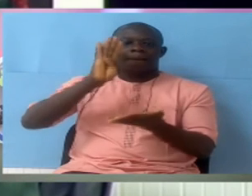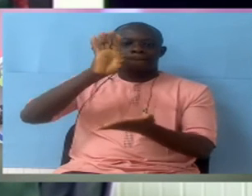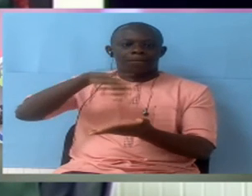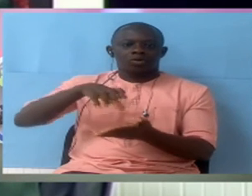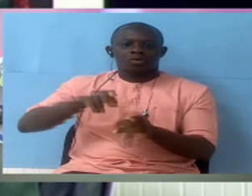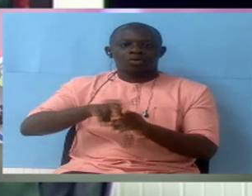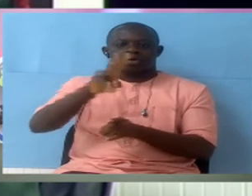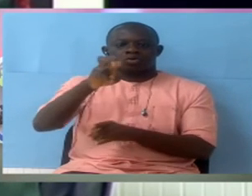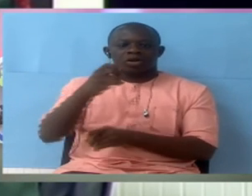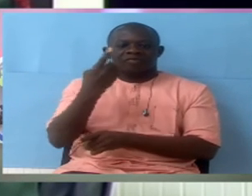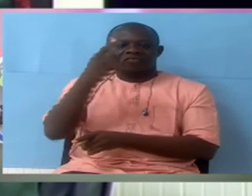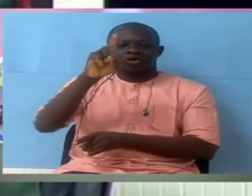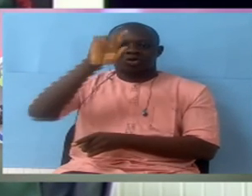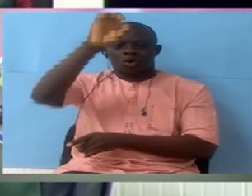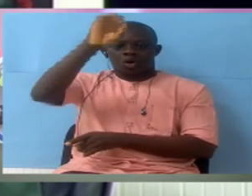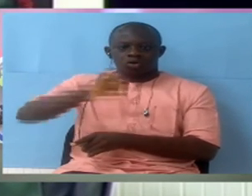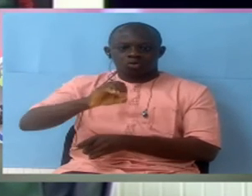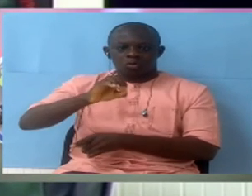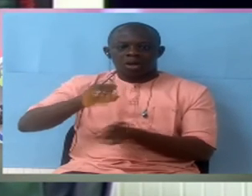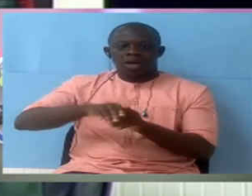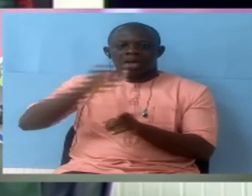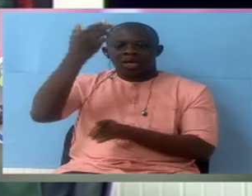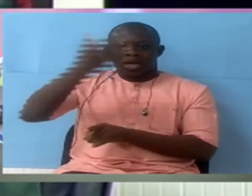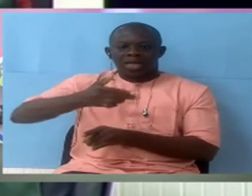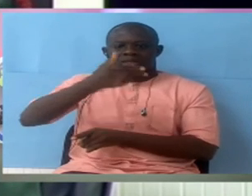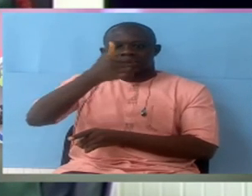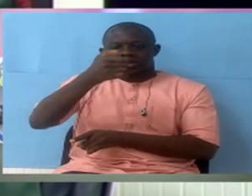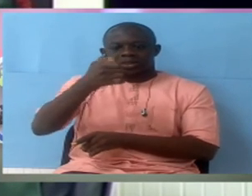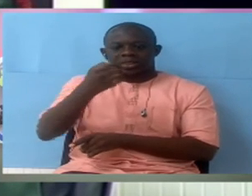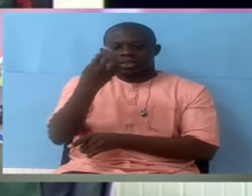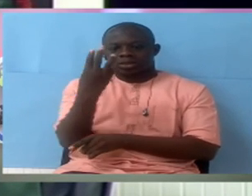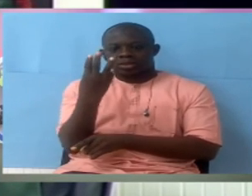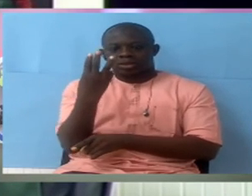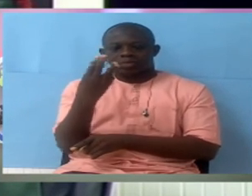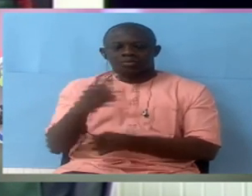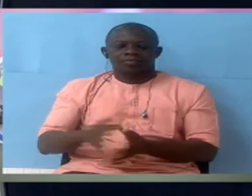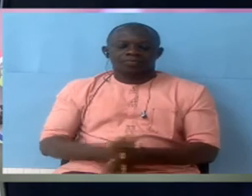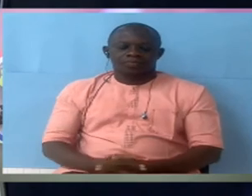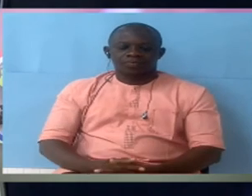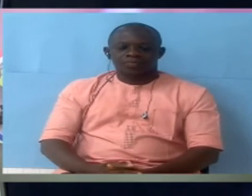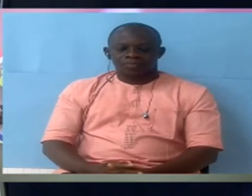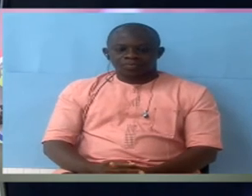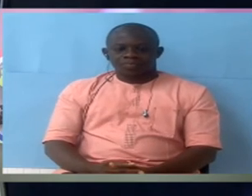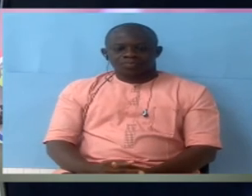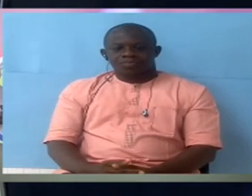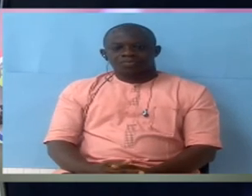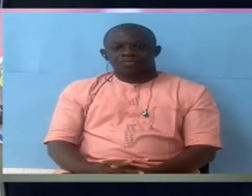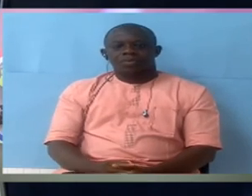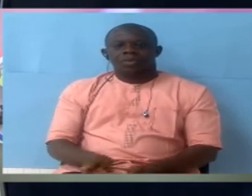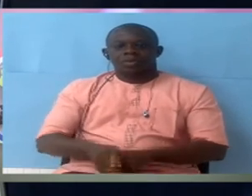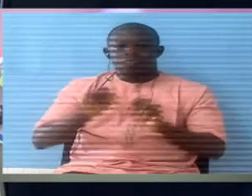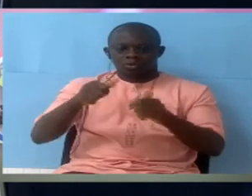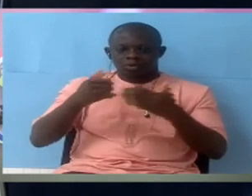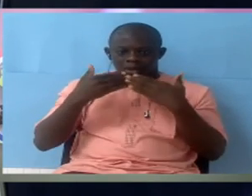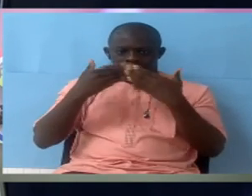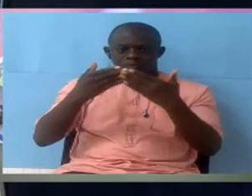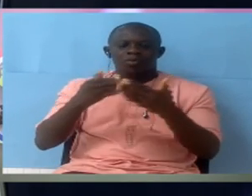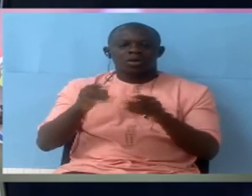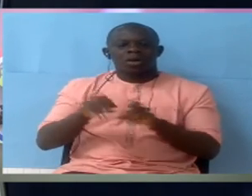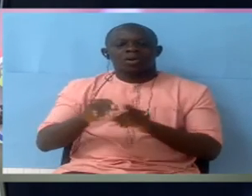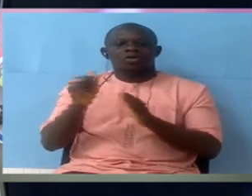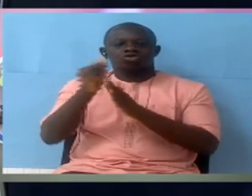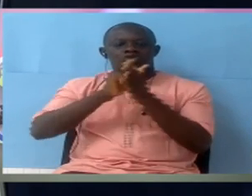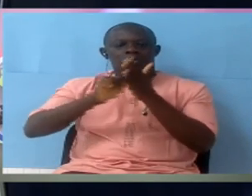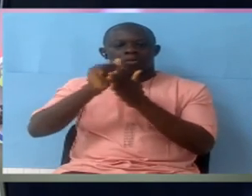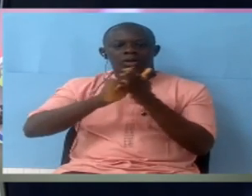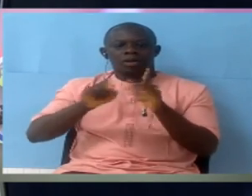1963. Mangi judo Banjul, nyar fuki fana bena, very October atun 1963. Kindly give us a brief